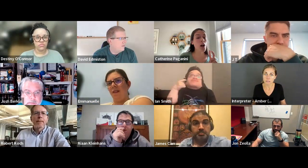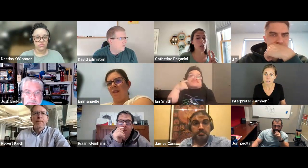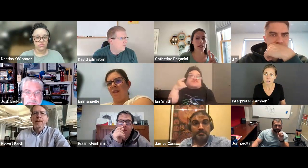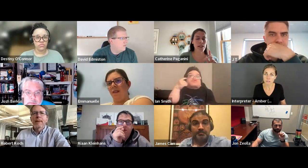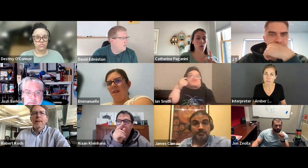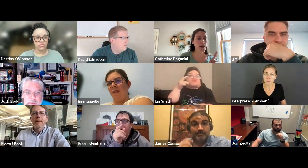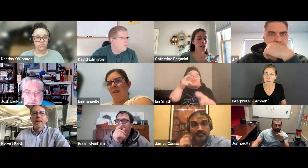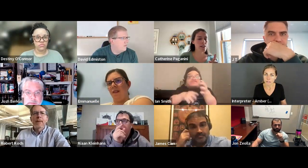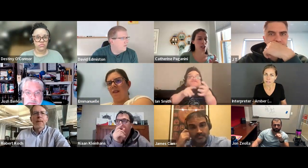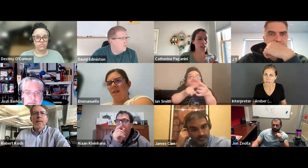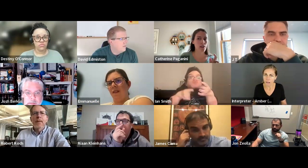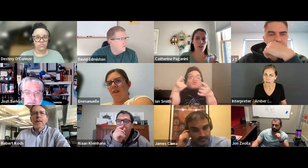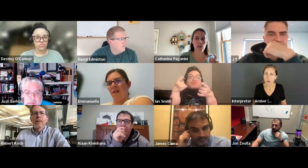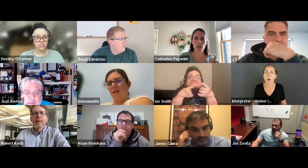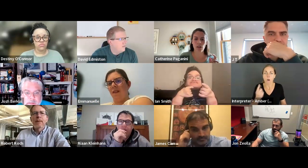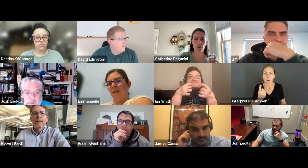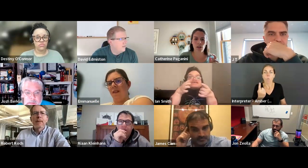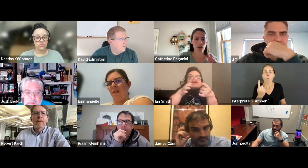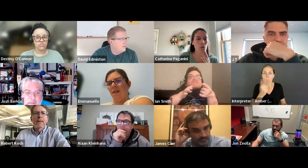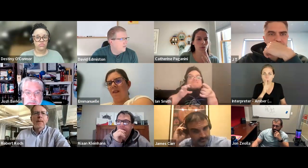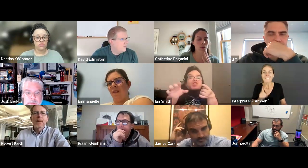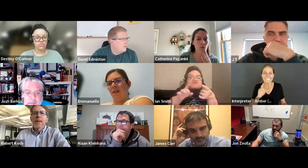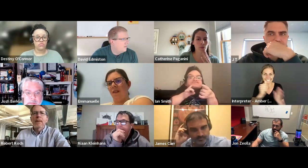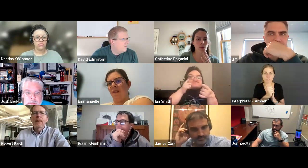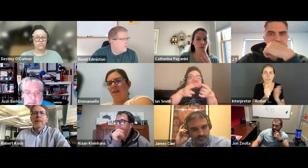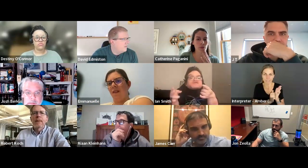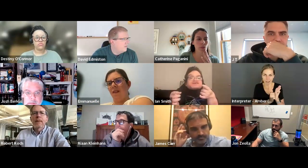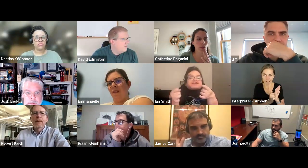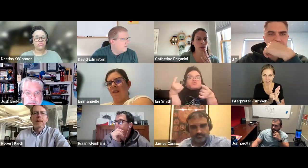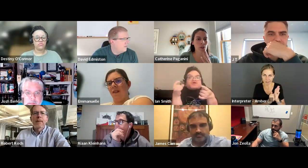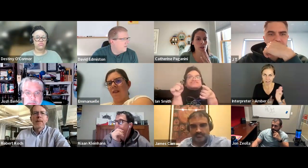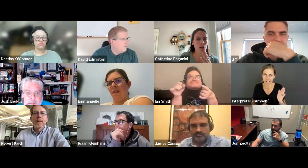two documents. Yeah, one is the agenda. Yes. Oh.